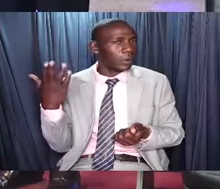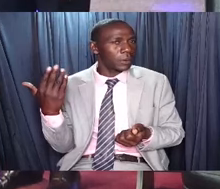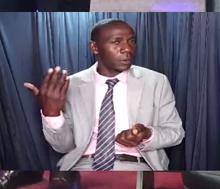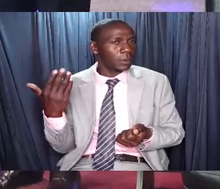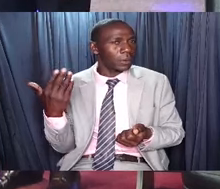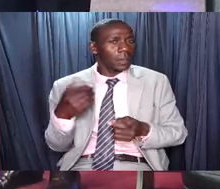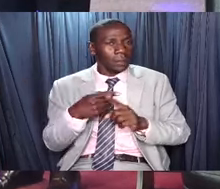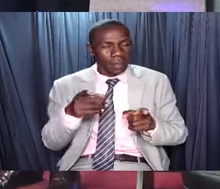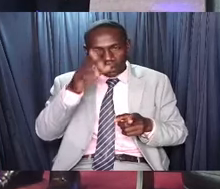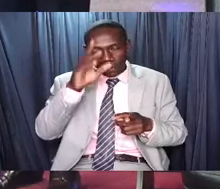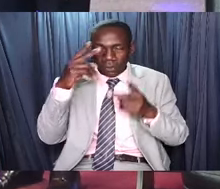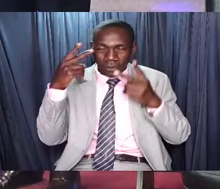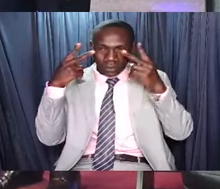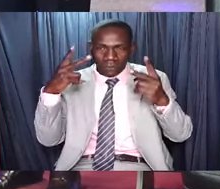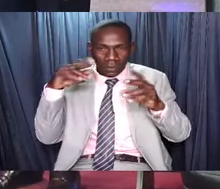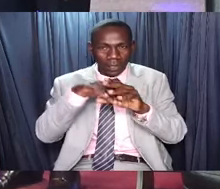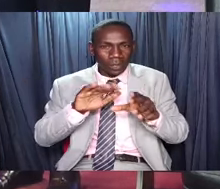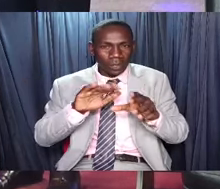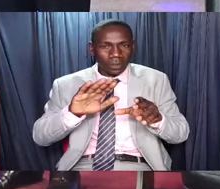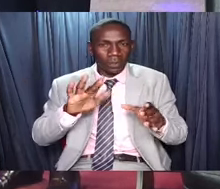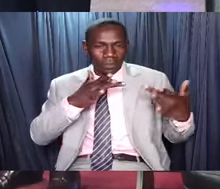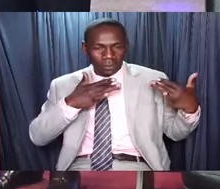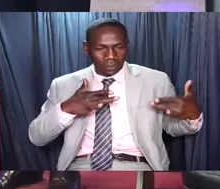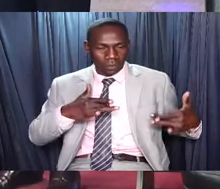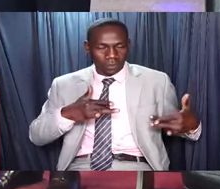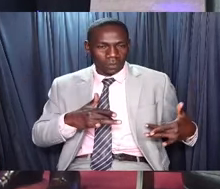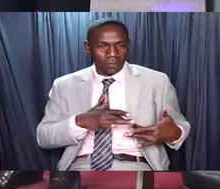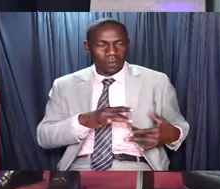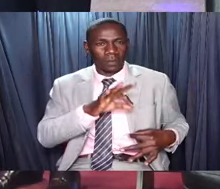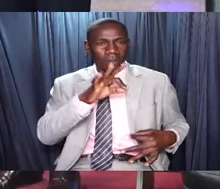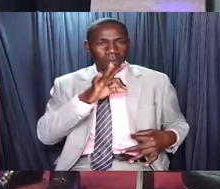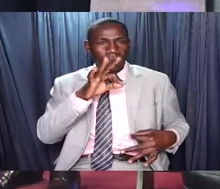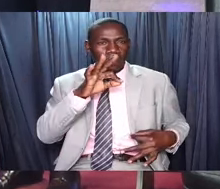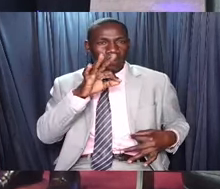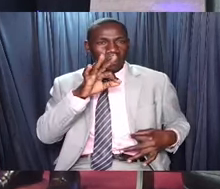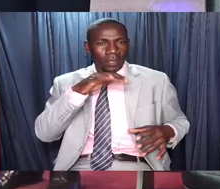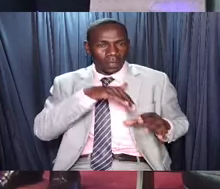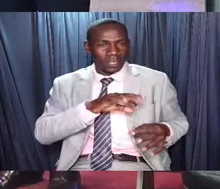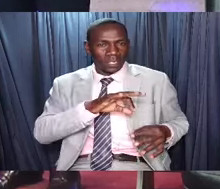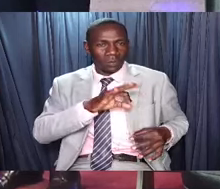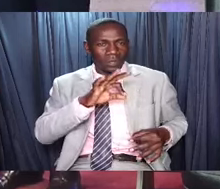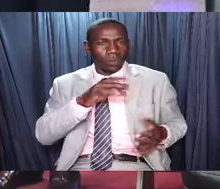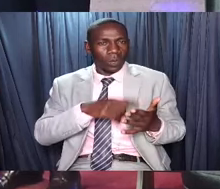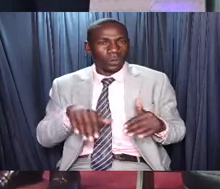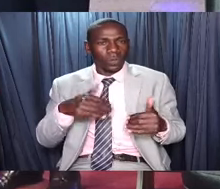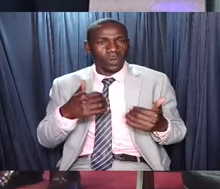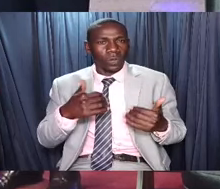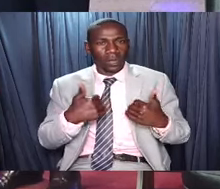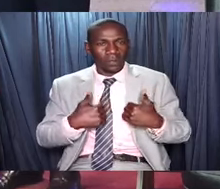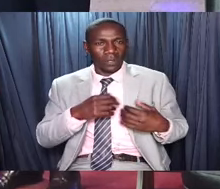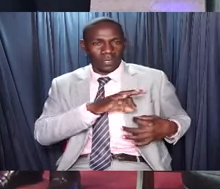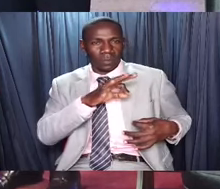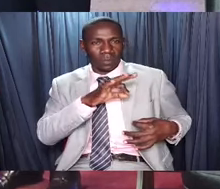and corrupted. But God is beholding the spiritual turban. In your heart, what do you